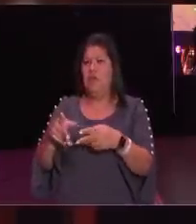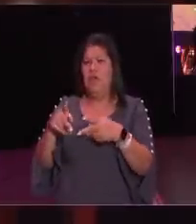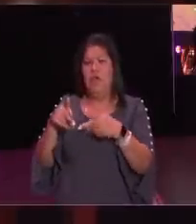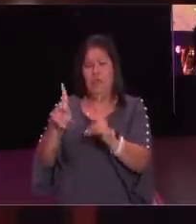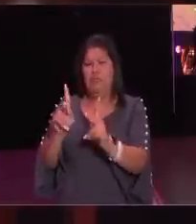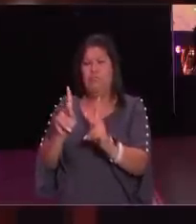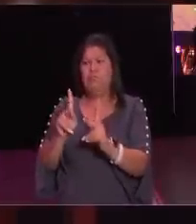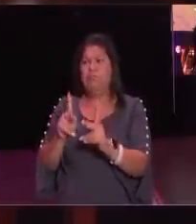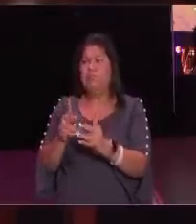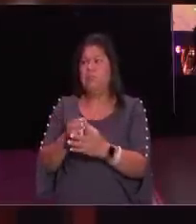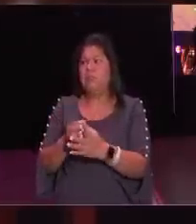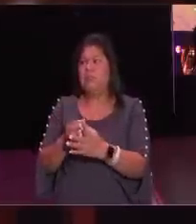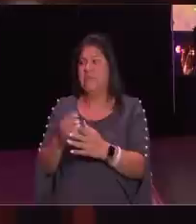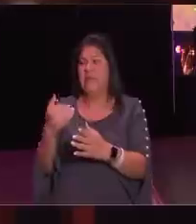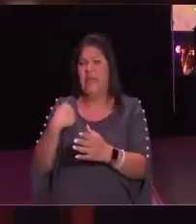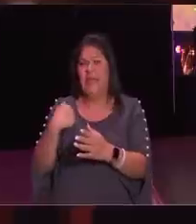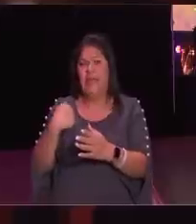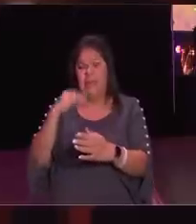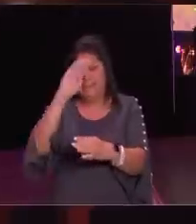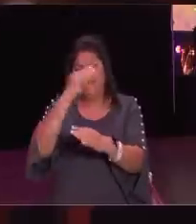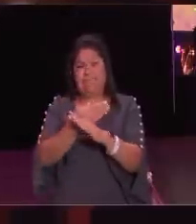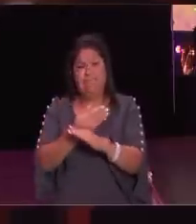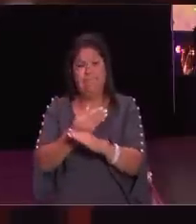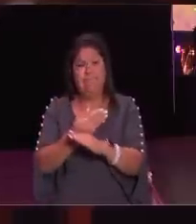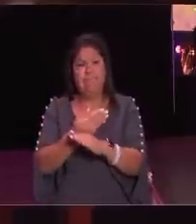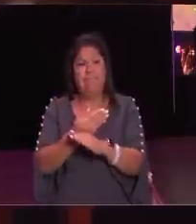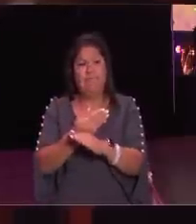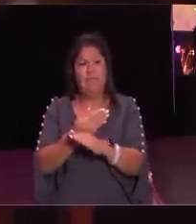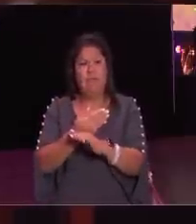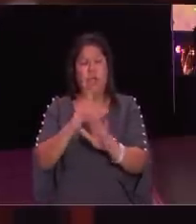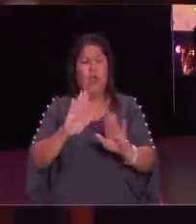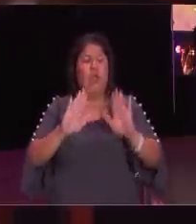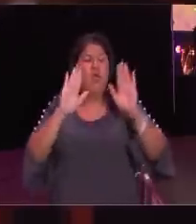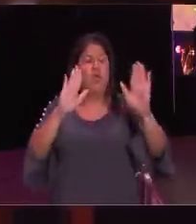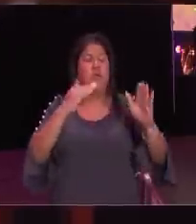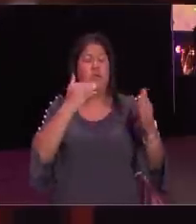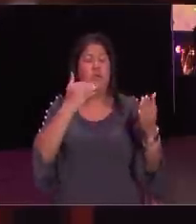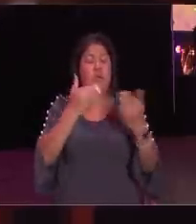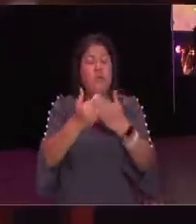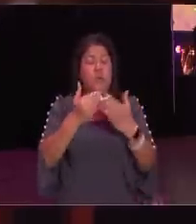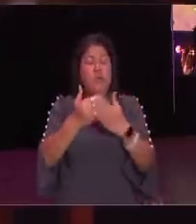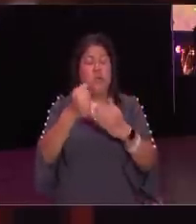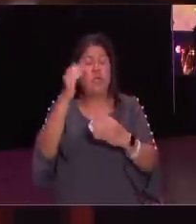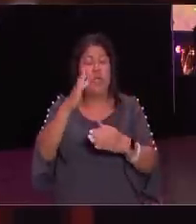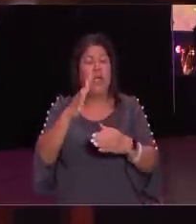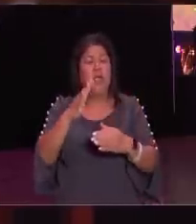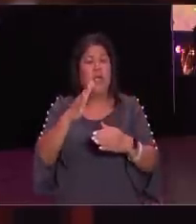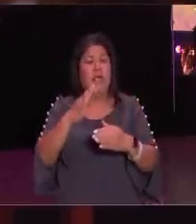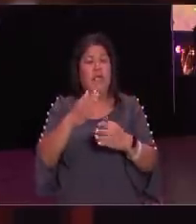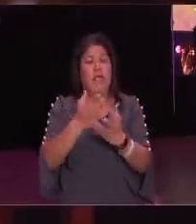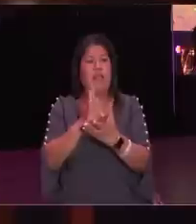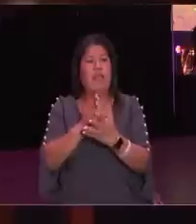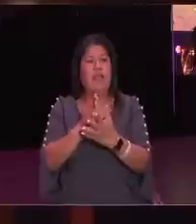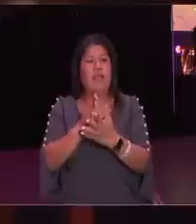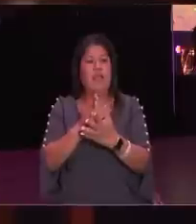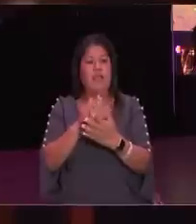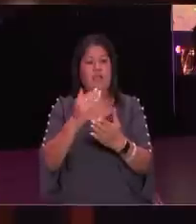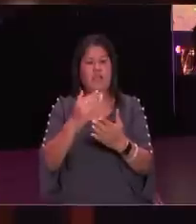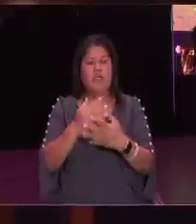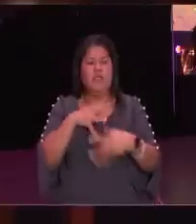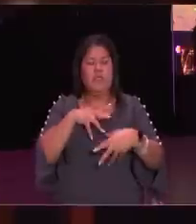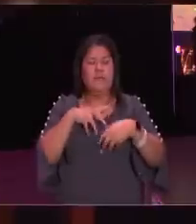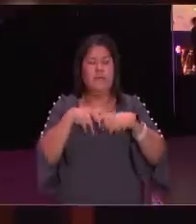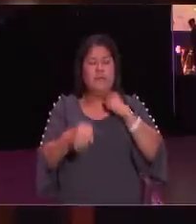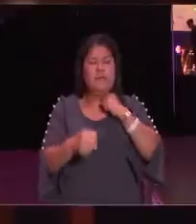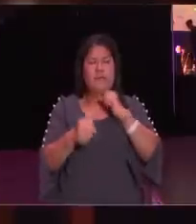request. And she had a son. Her gratitude to God in time gave way to a